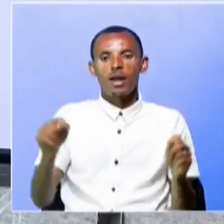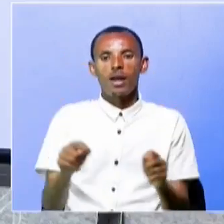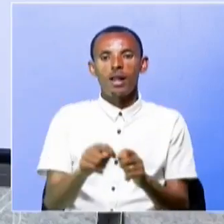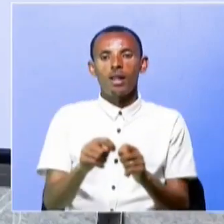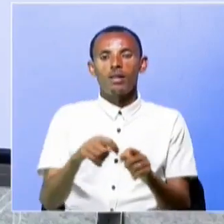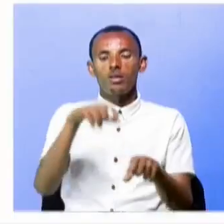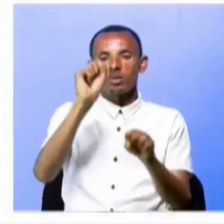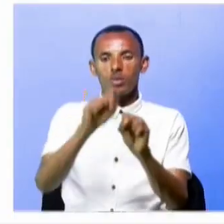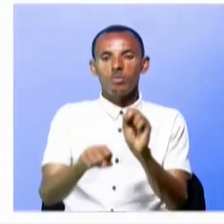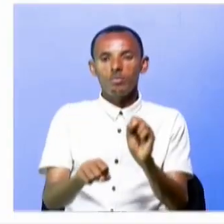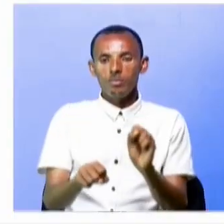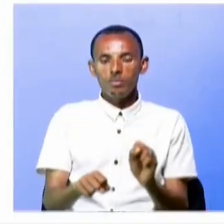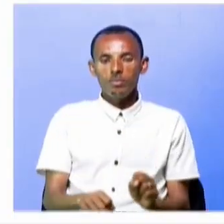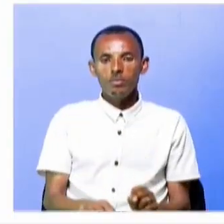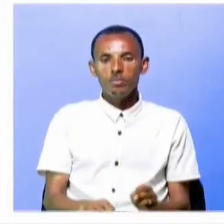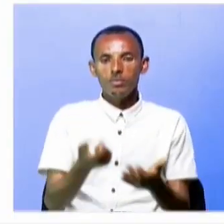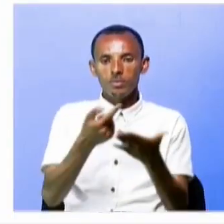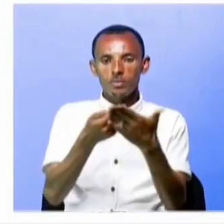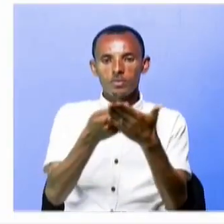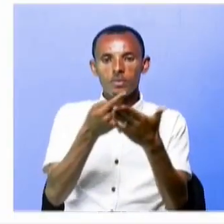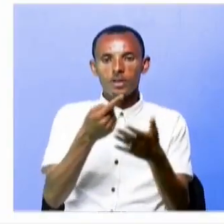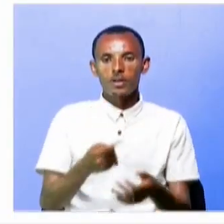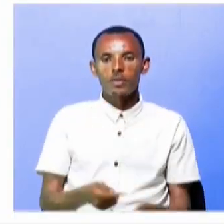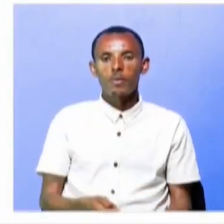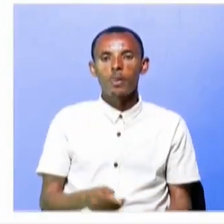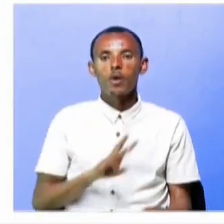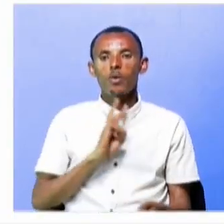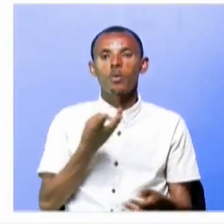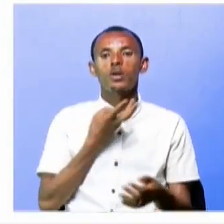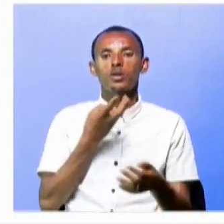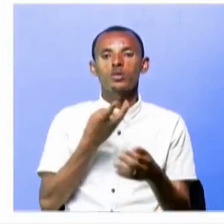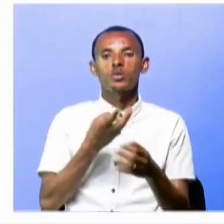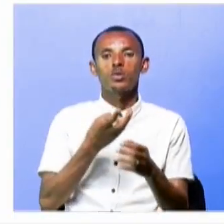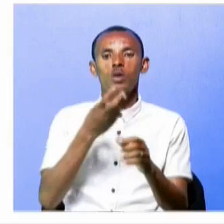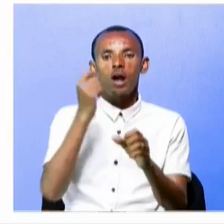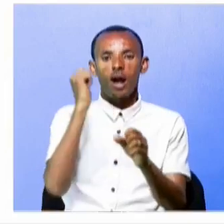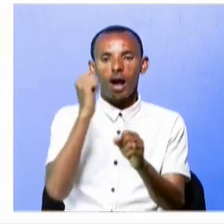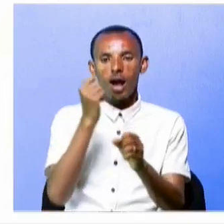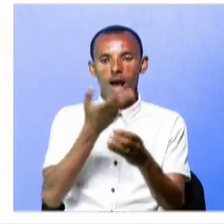So here we need to add